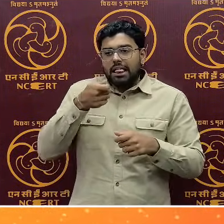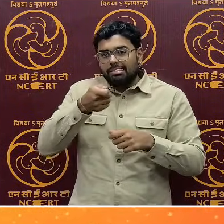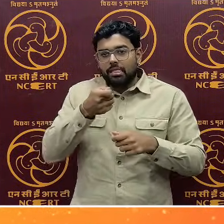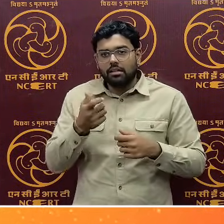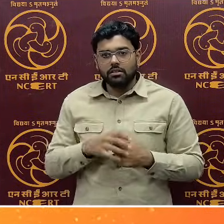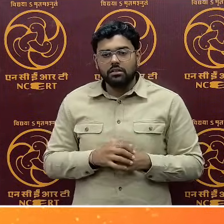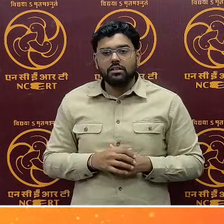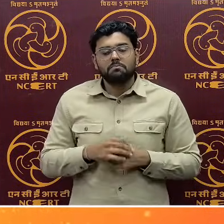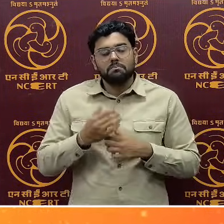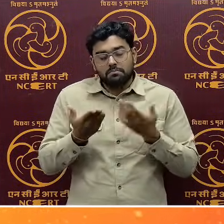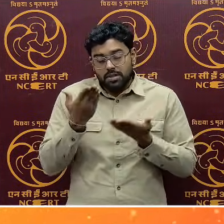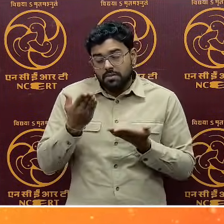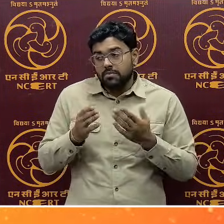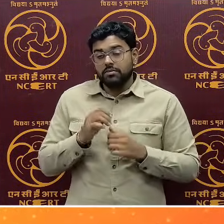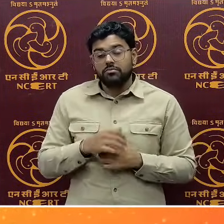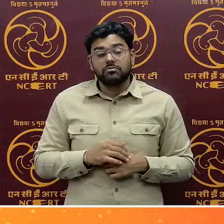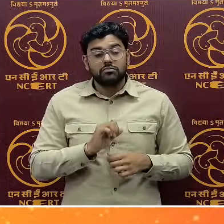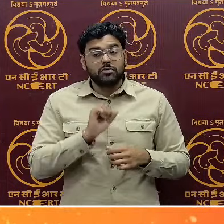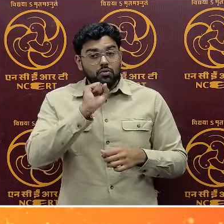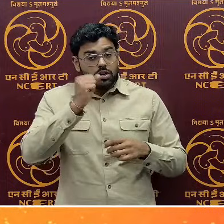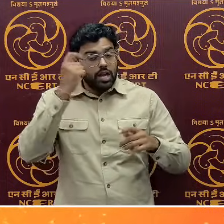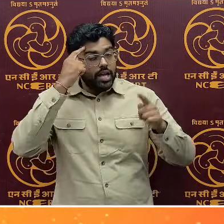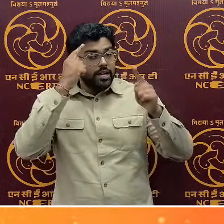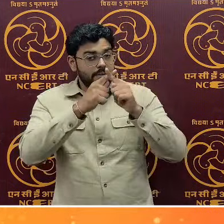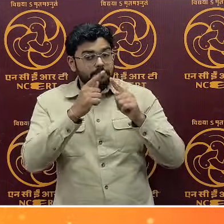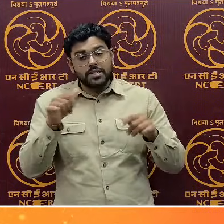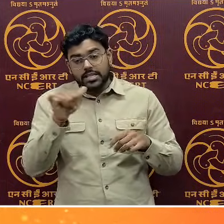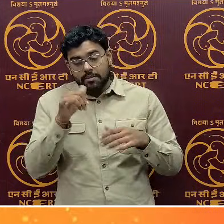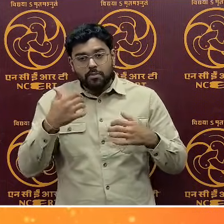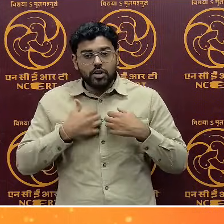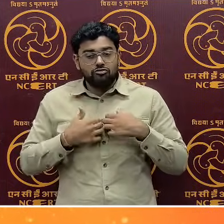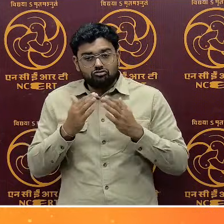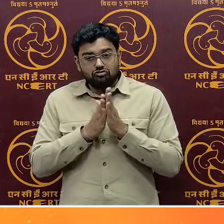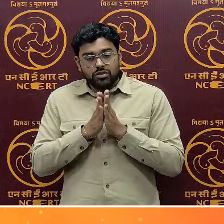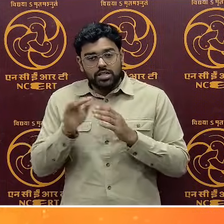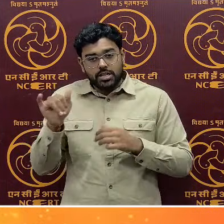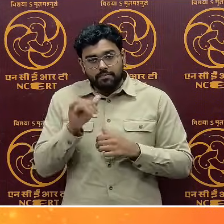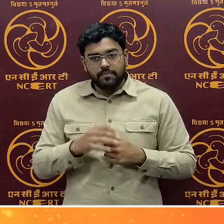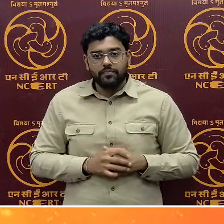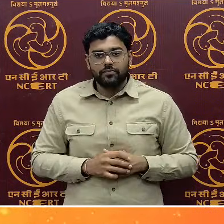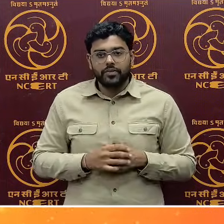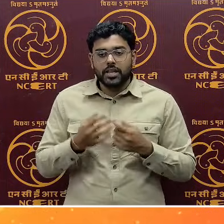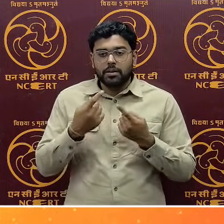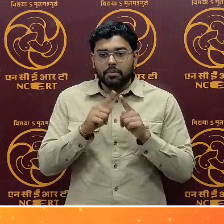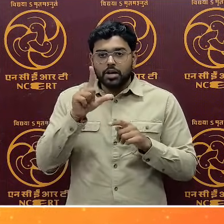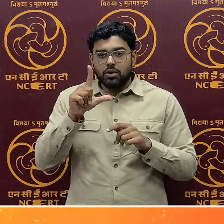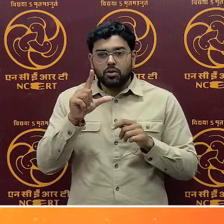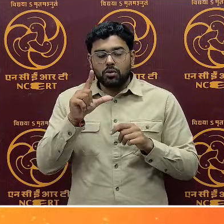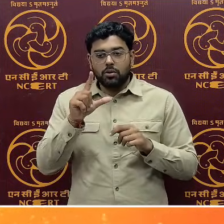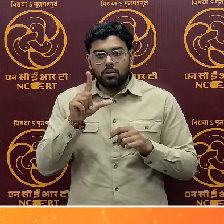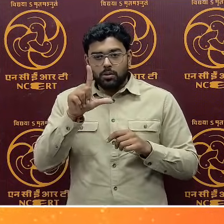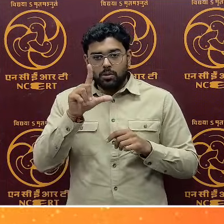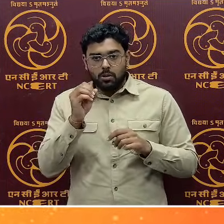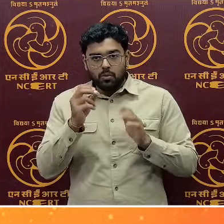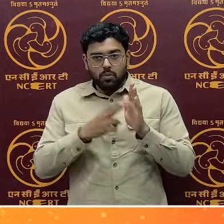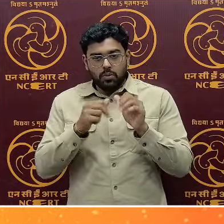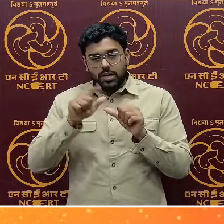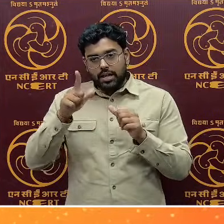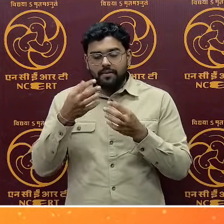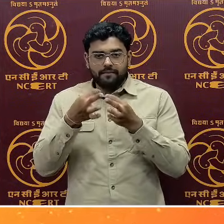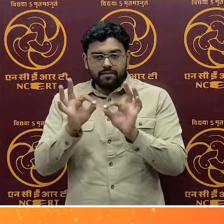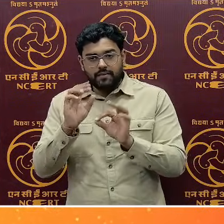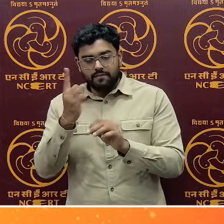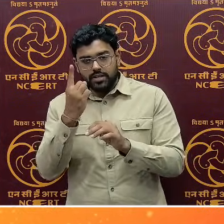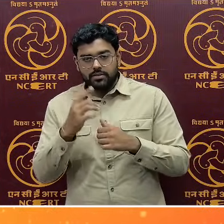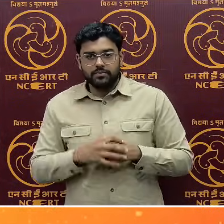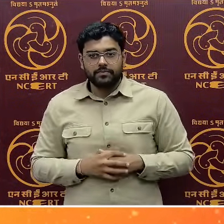their aim may be the same, Yeah. their intentions could be the same. But Nolan was let out first. Alright, so let's see